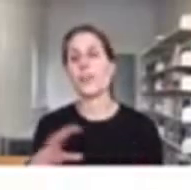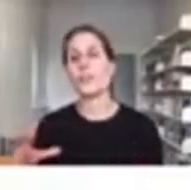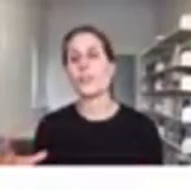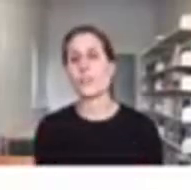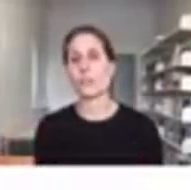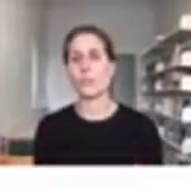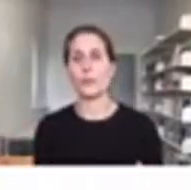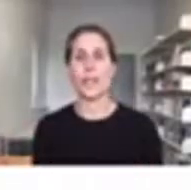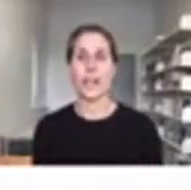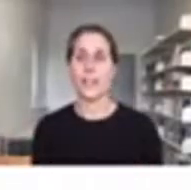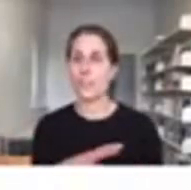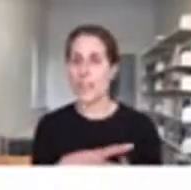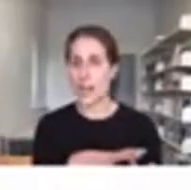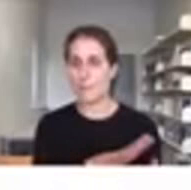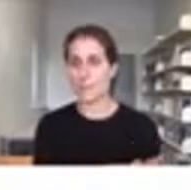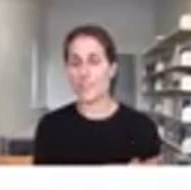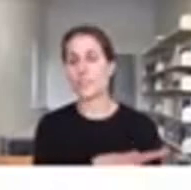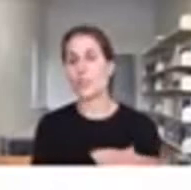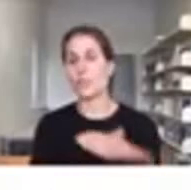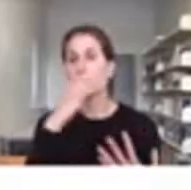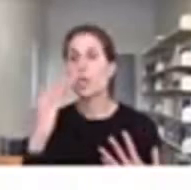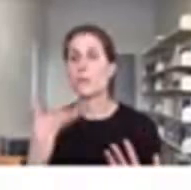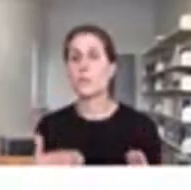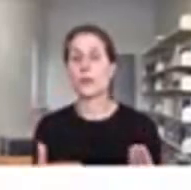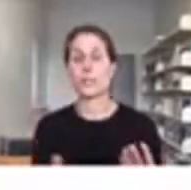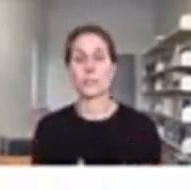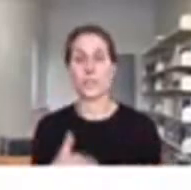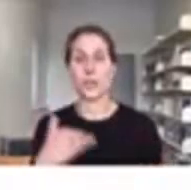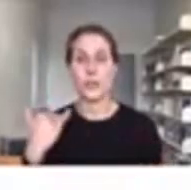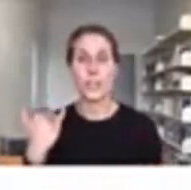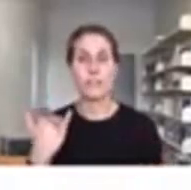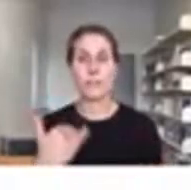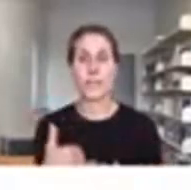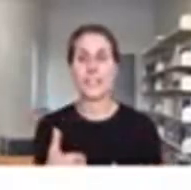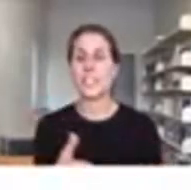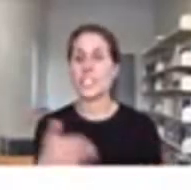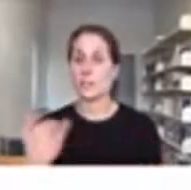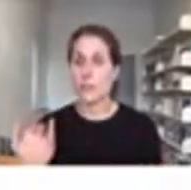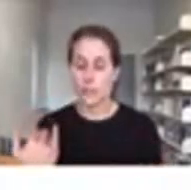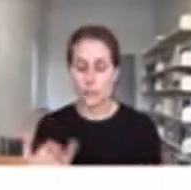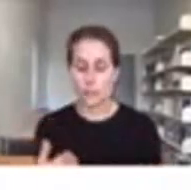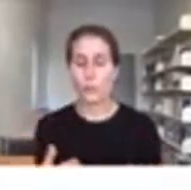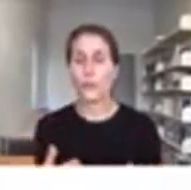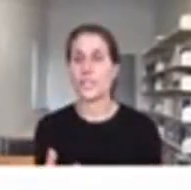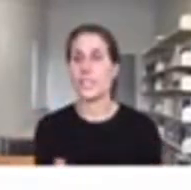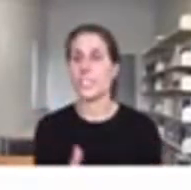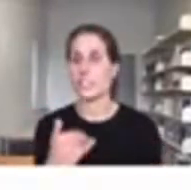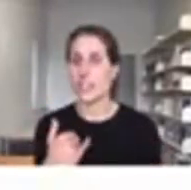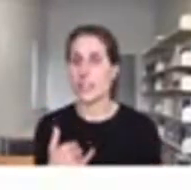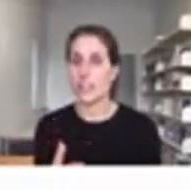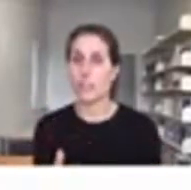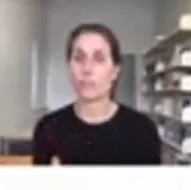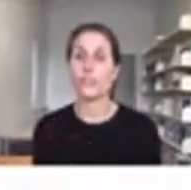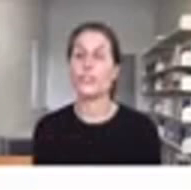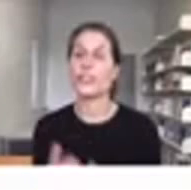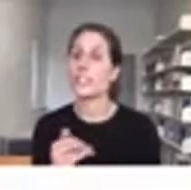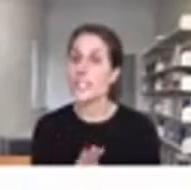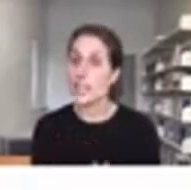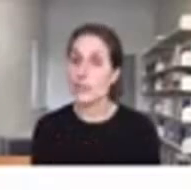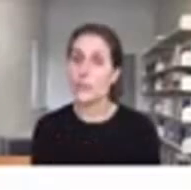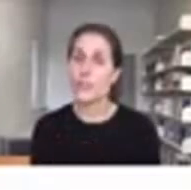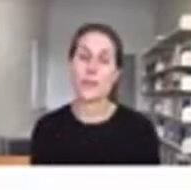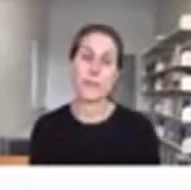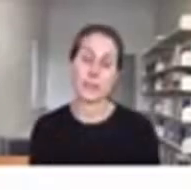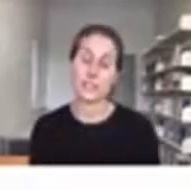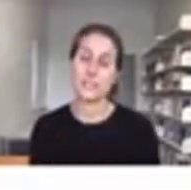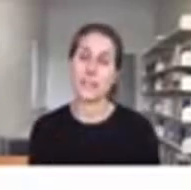which flows through the school from top to bottom. So from the leadership, through all the teaching staff, through students,